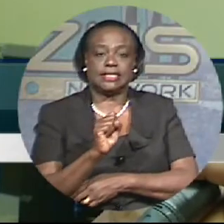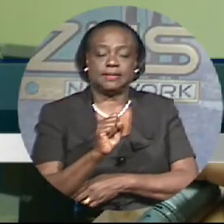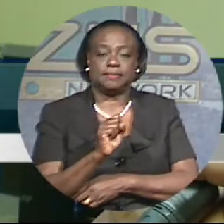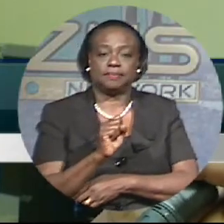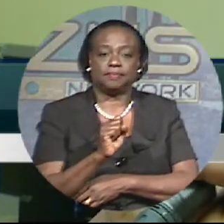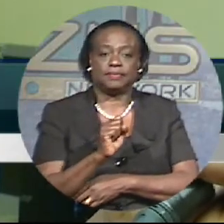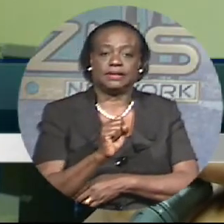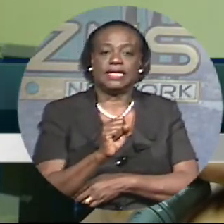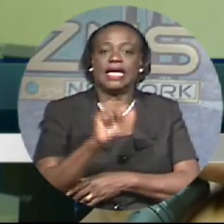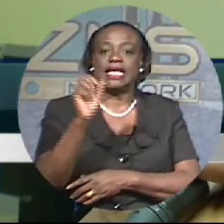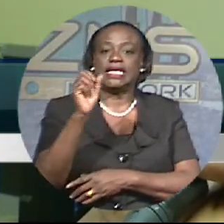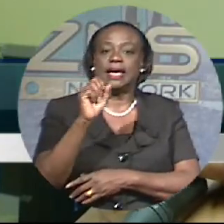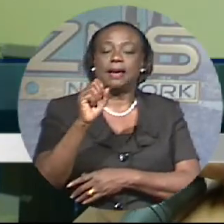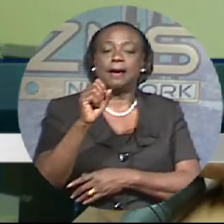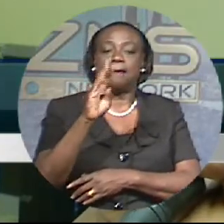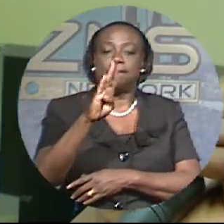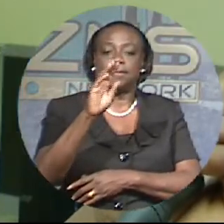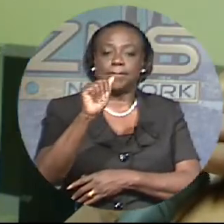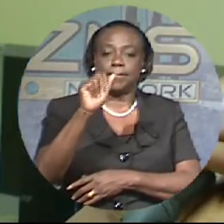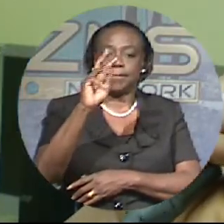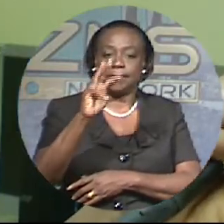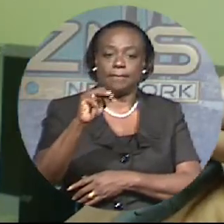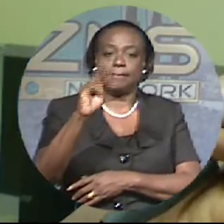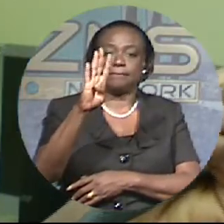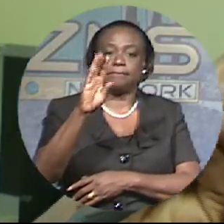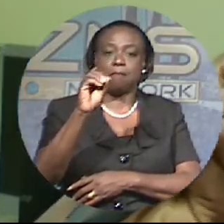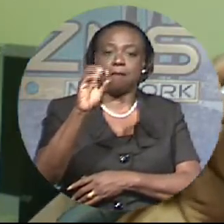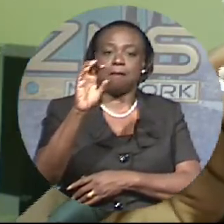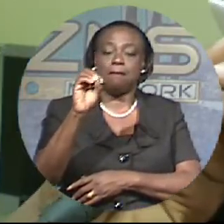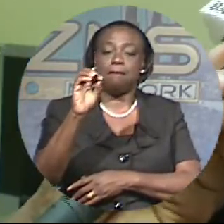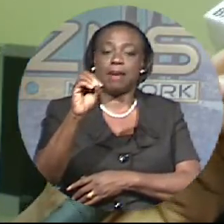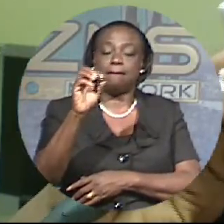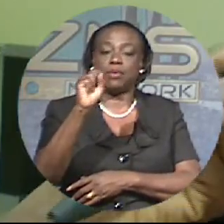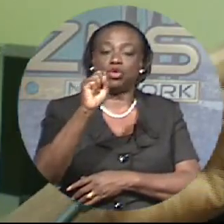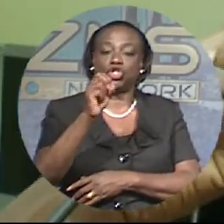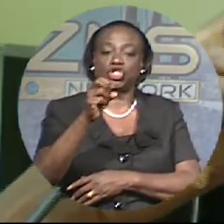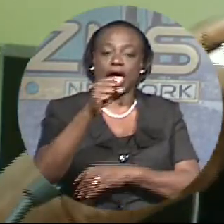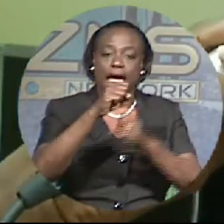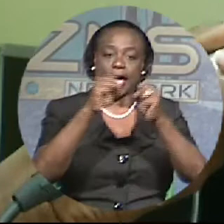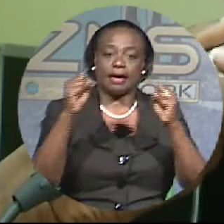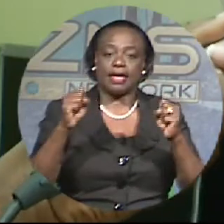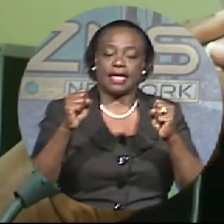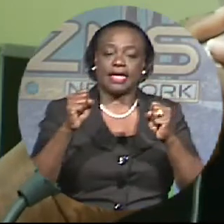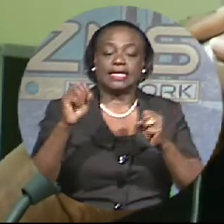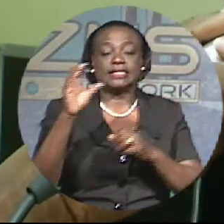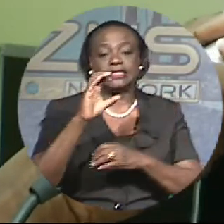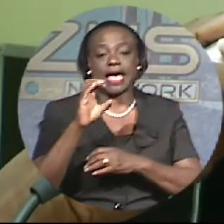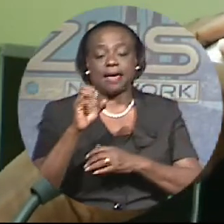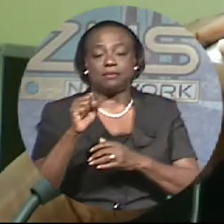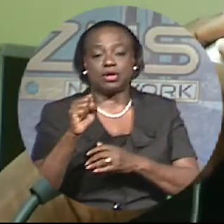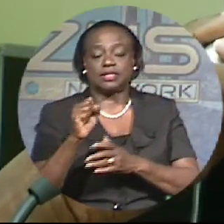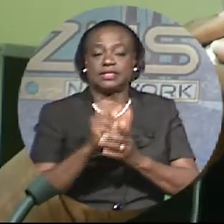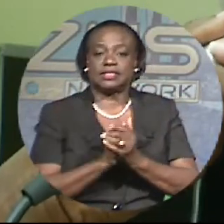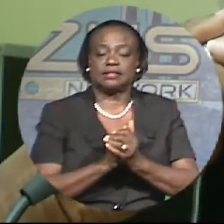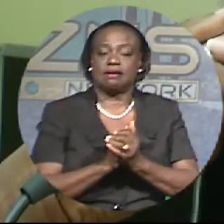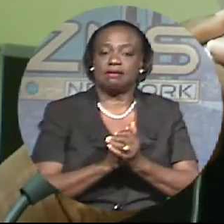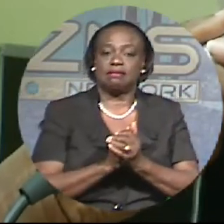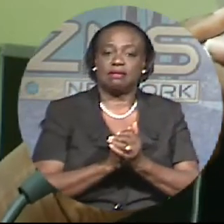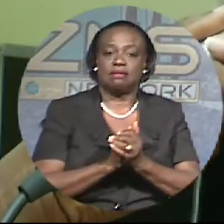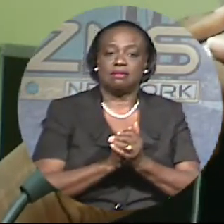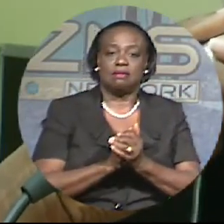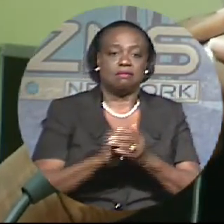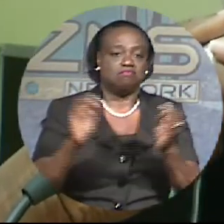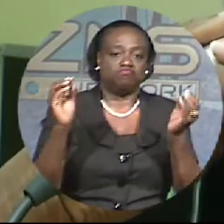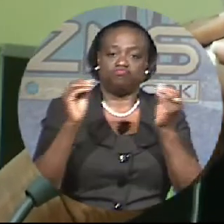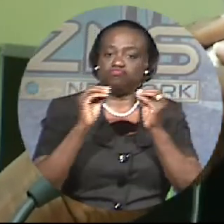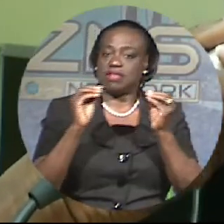Cyborgs, Bamboo Shark Cyborgs, they are undefeated. They sit in the number one seed. And my Grime Stoppers, we are the